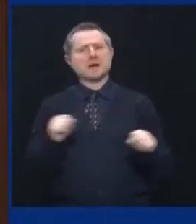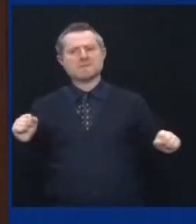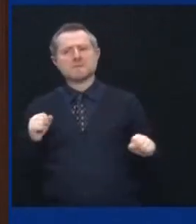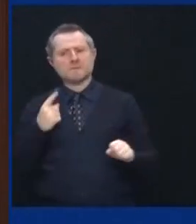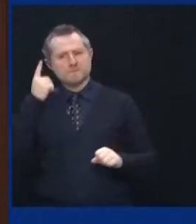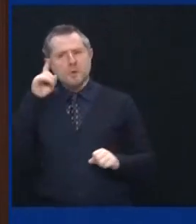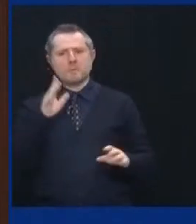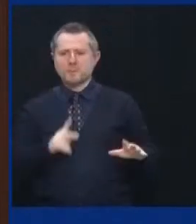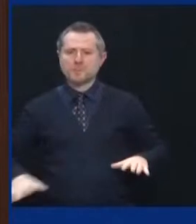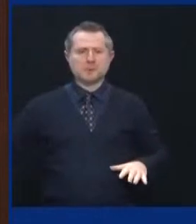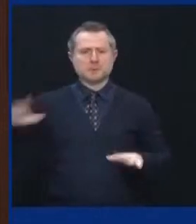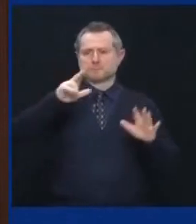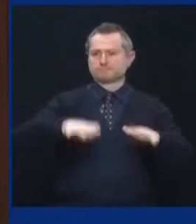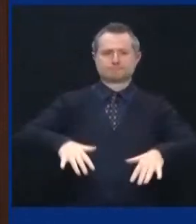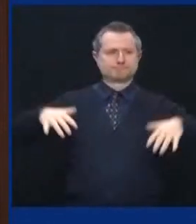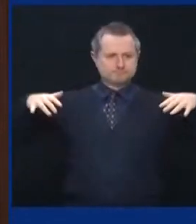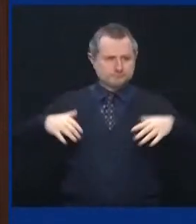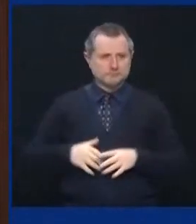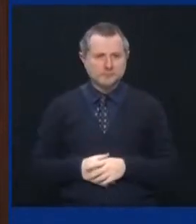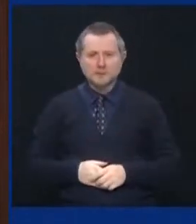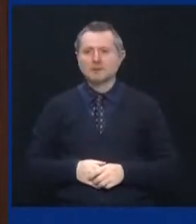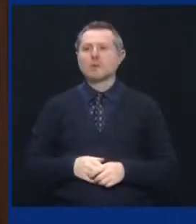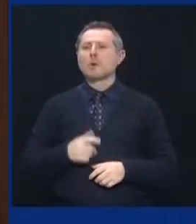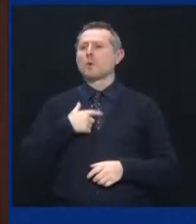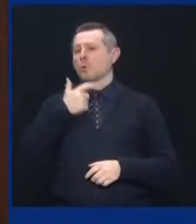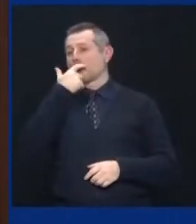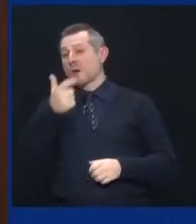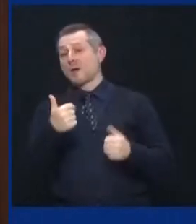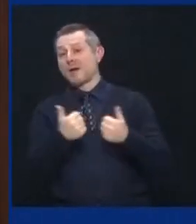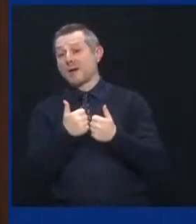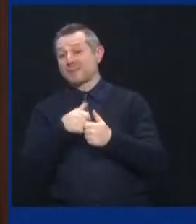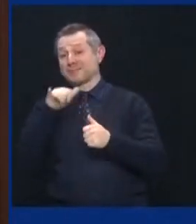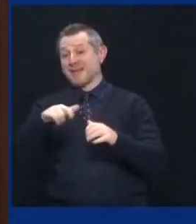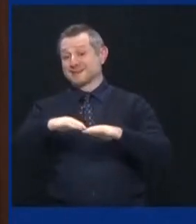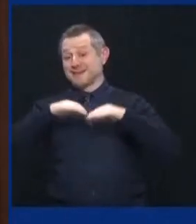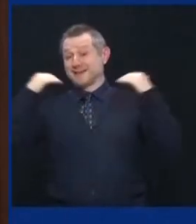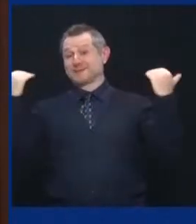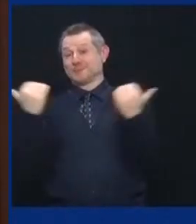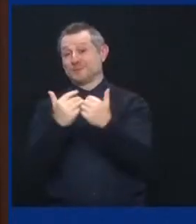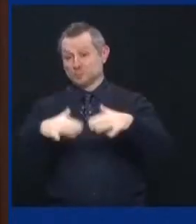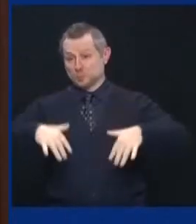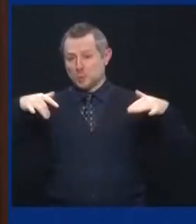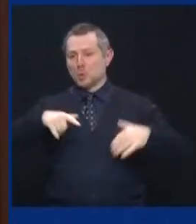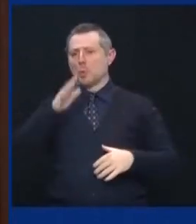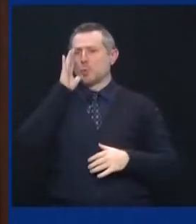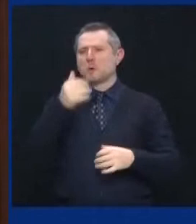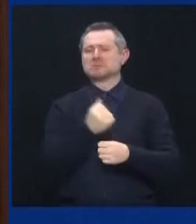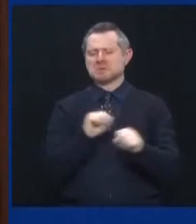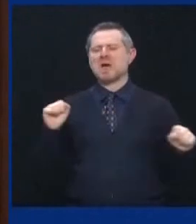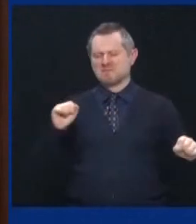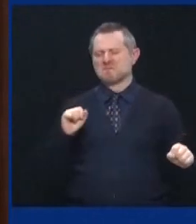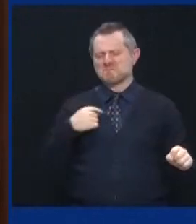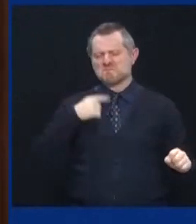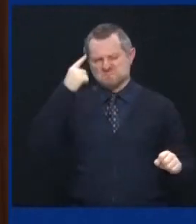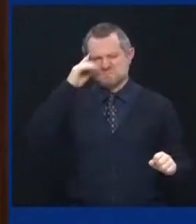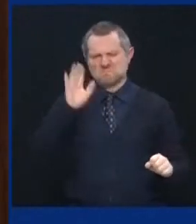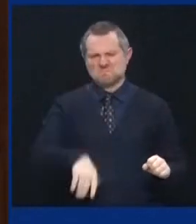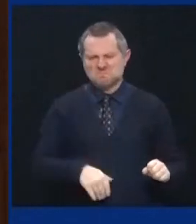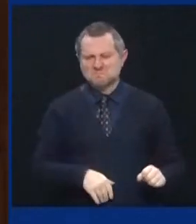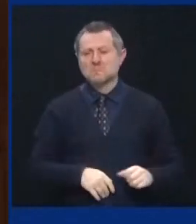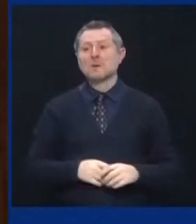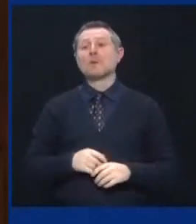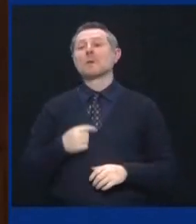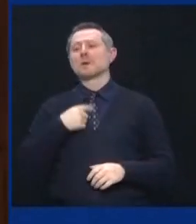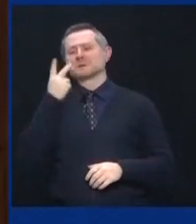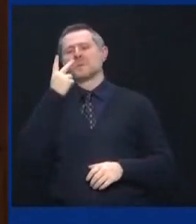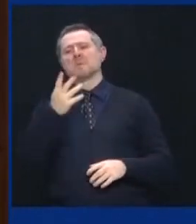in the stadium. People watching the game in this stadium will probably be the safest out of anywhere in the state watching the game,